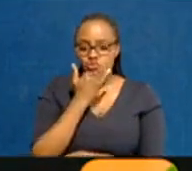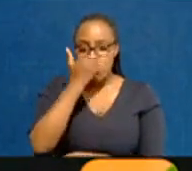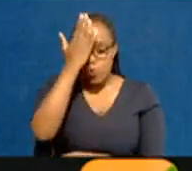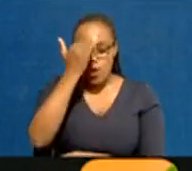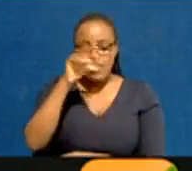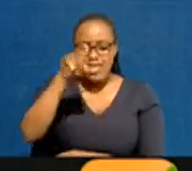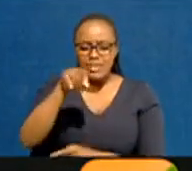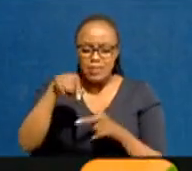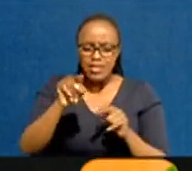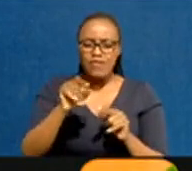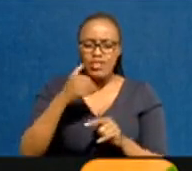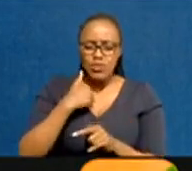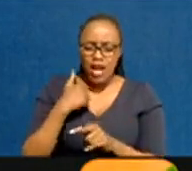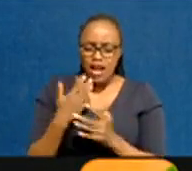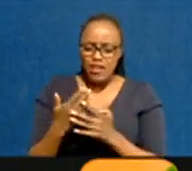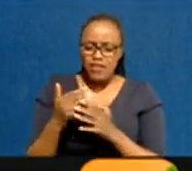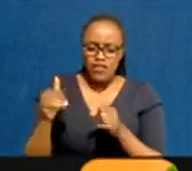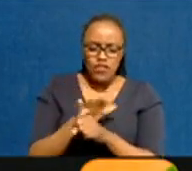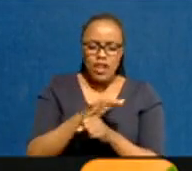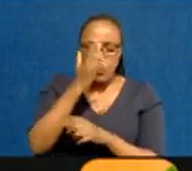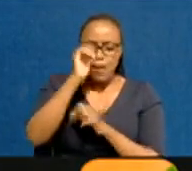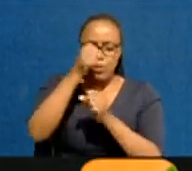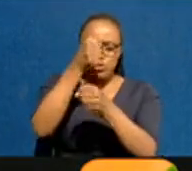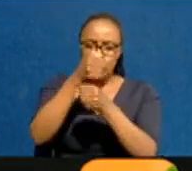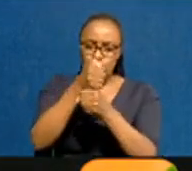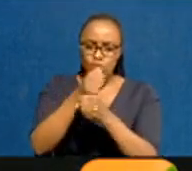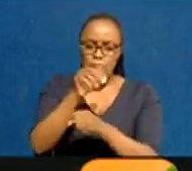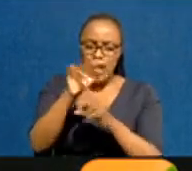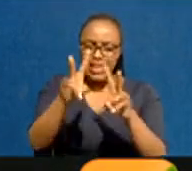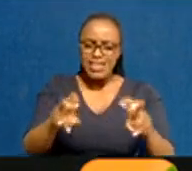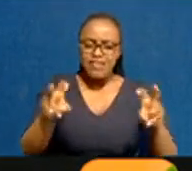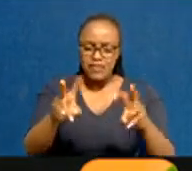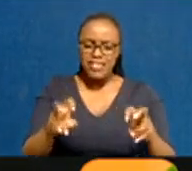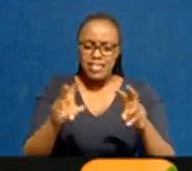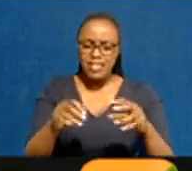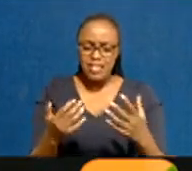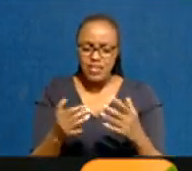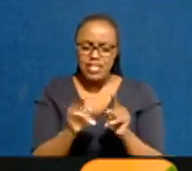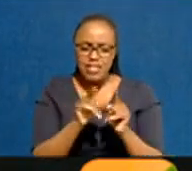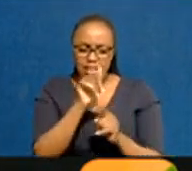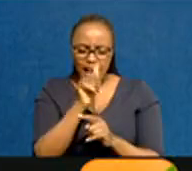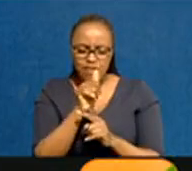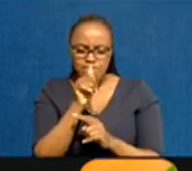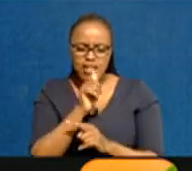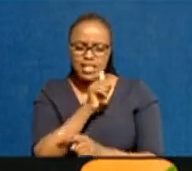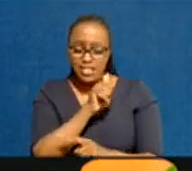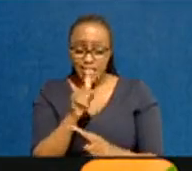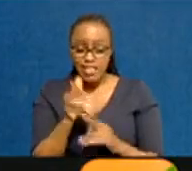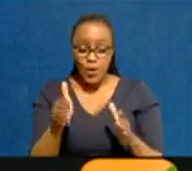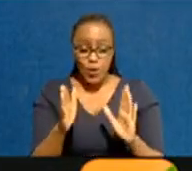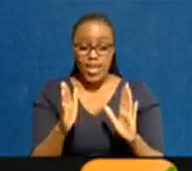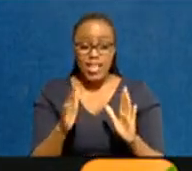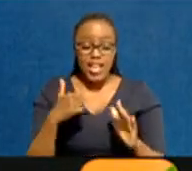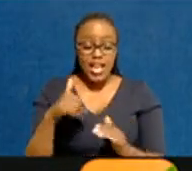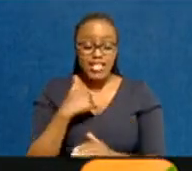they are supposed to be discreet, so that they are able to carry out investigations in a discreet manner. We